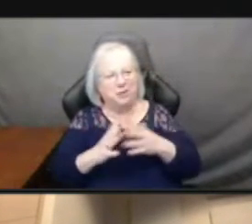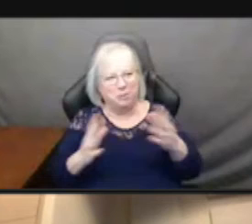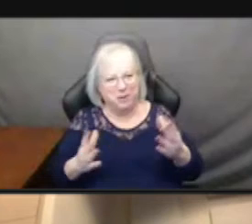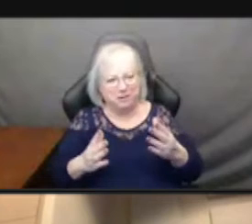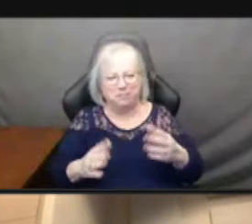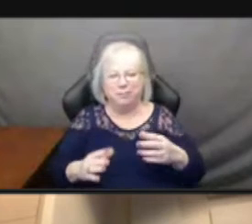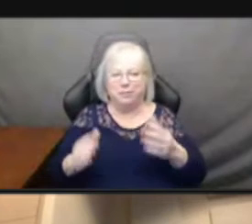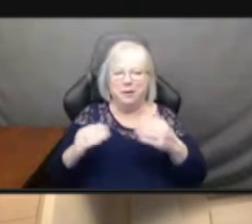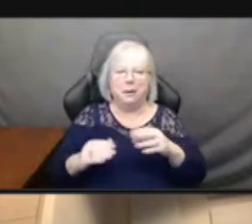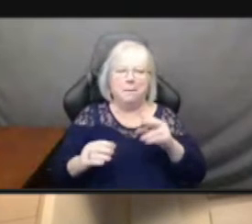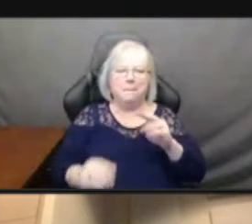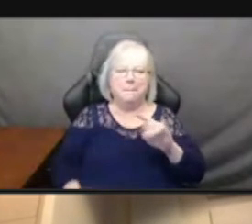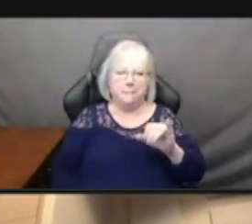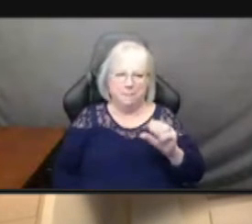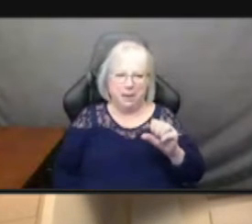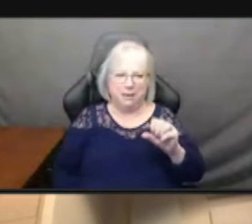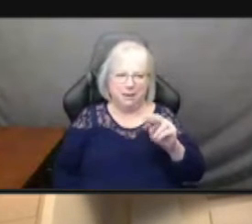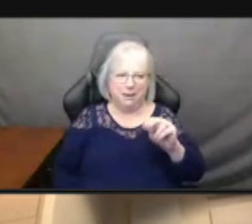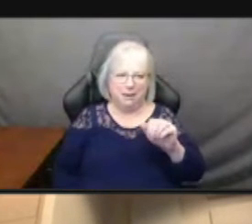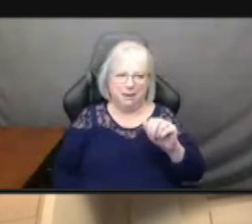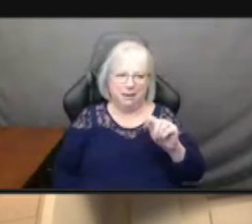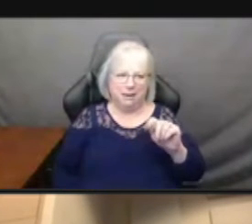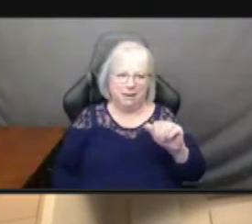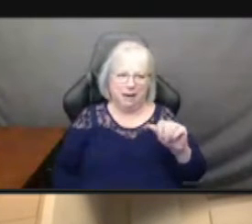Ms. Natalie James.